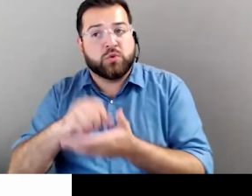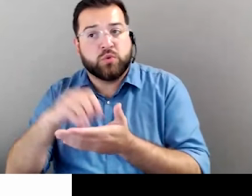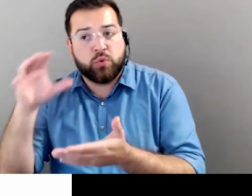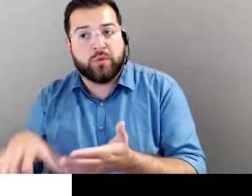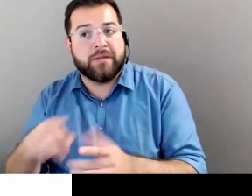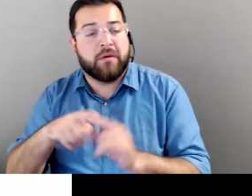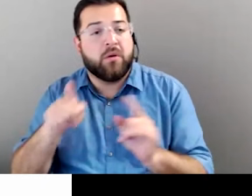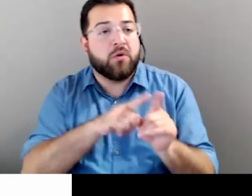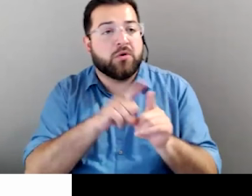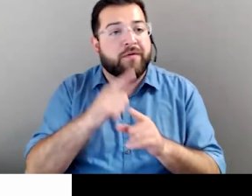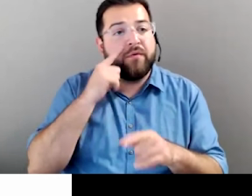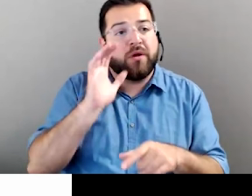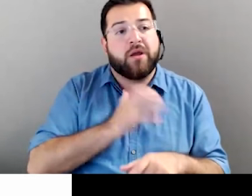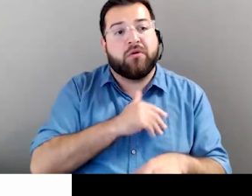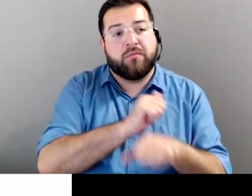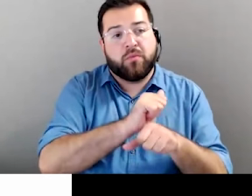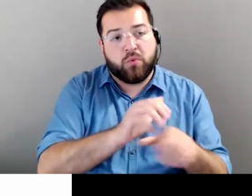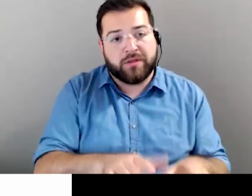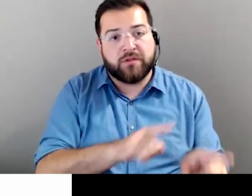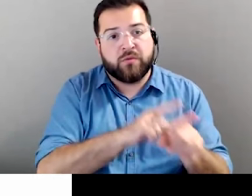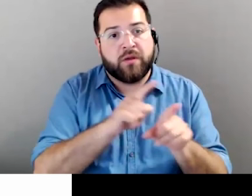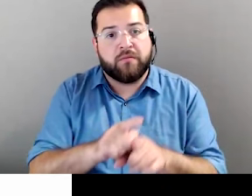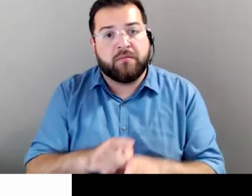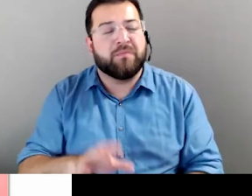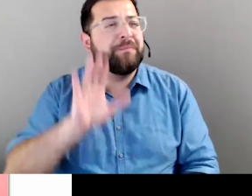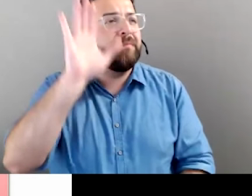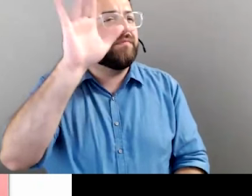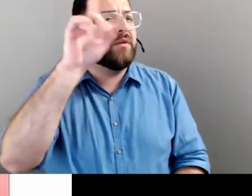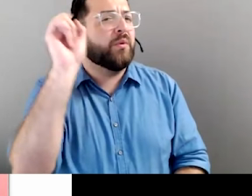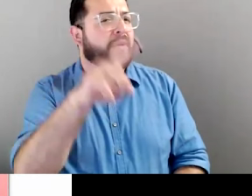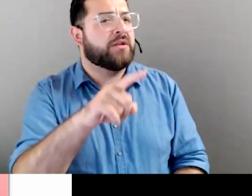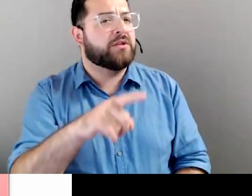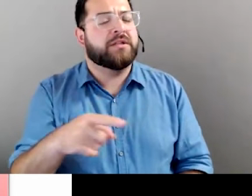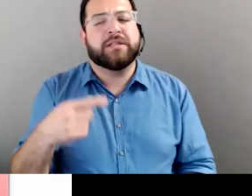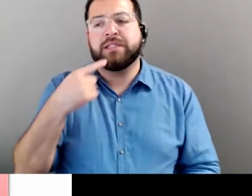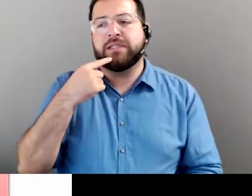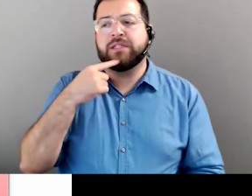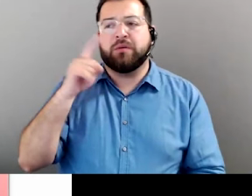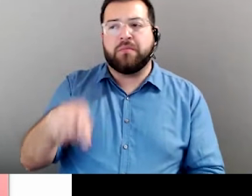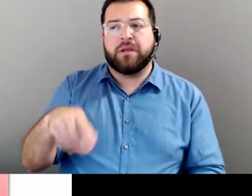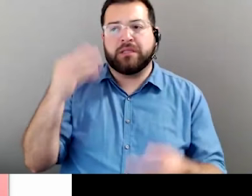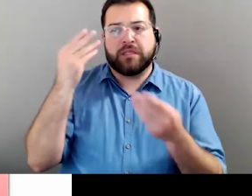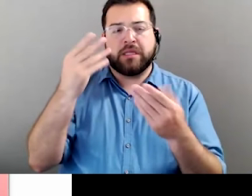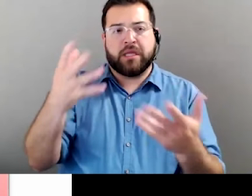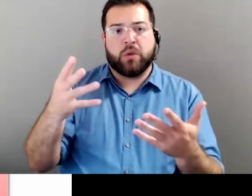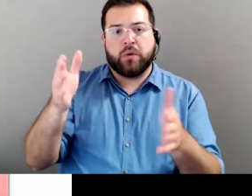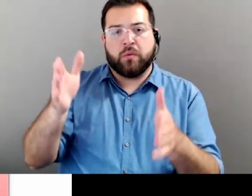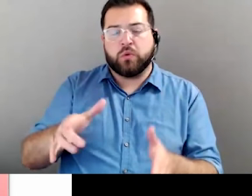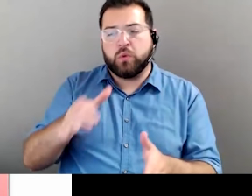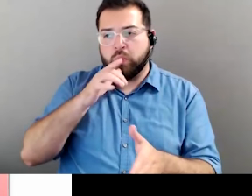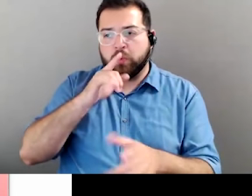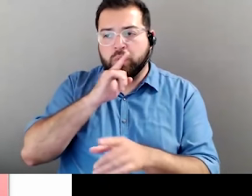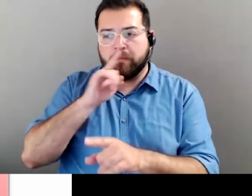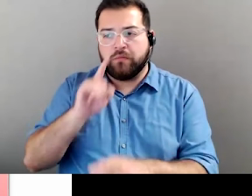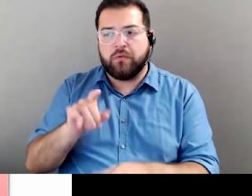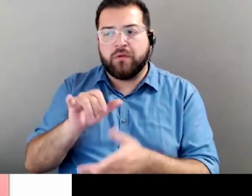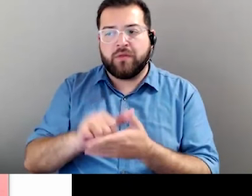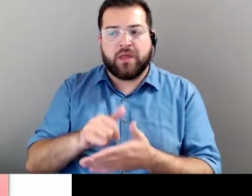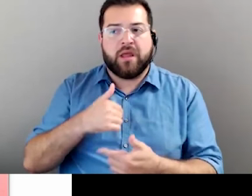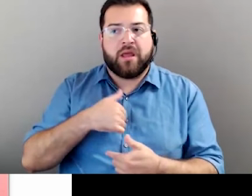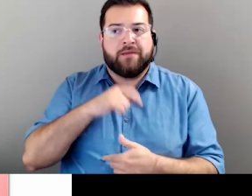Mhm. On that one where it said, you have to let the reporting party know that that you're gonna be